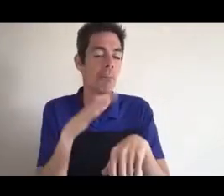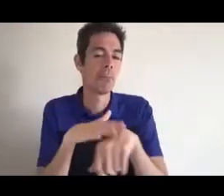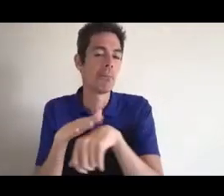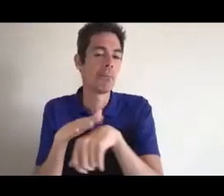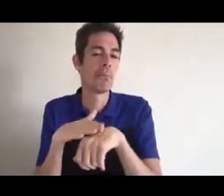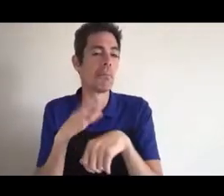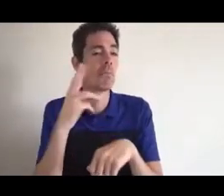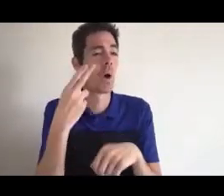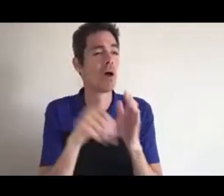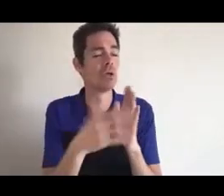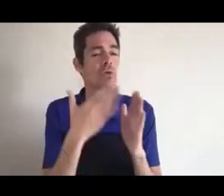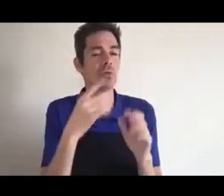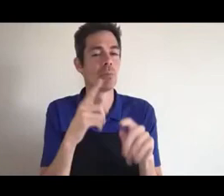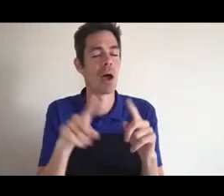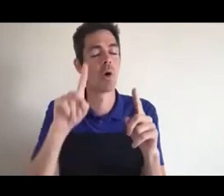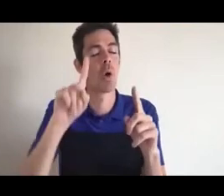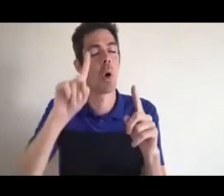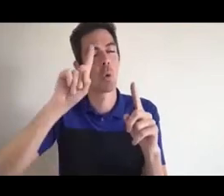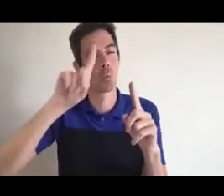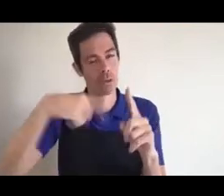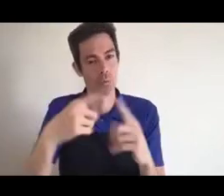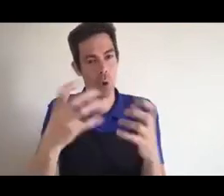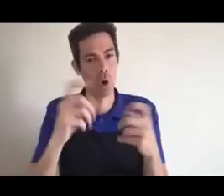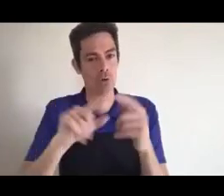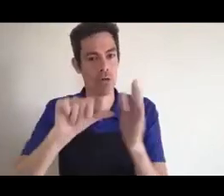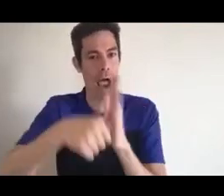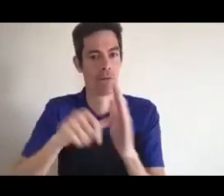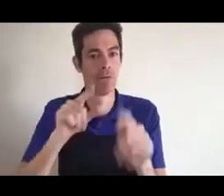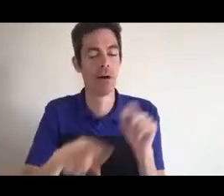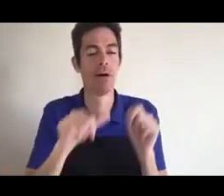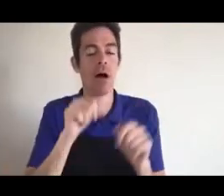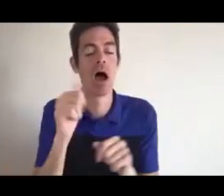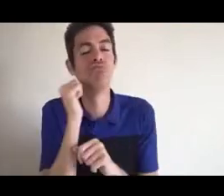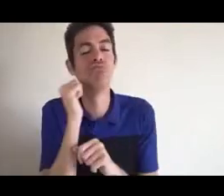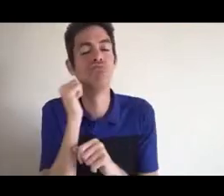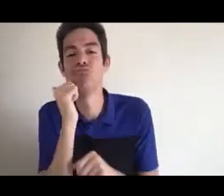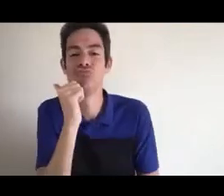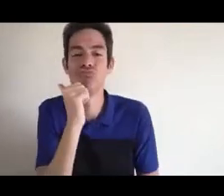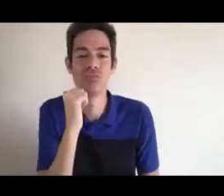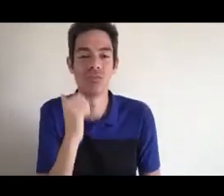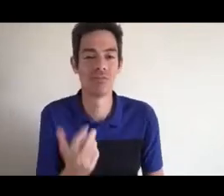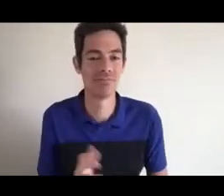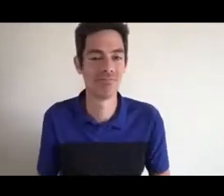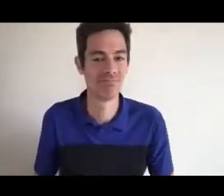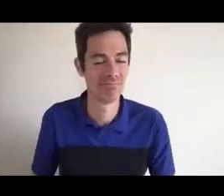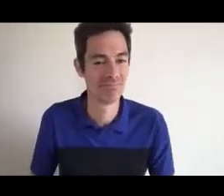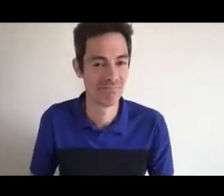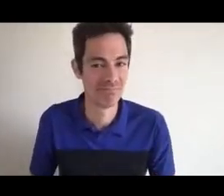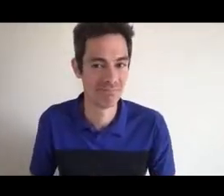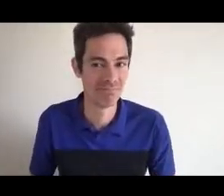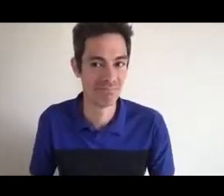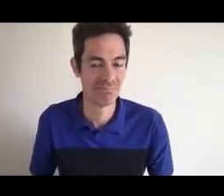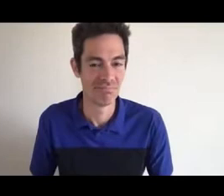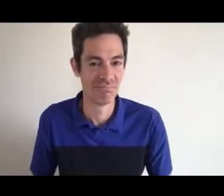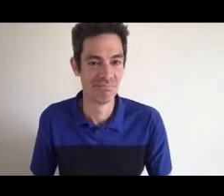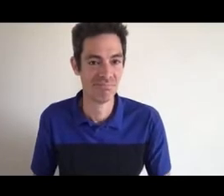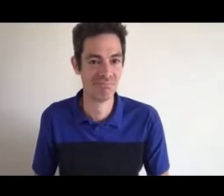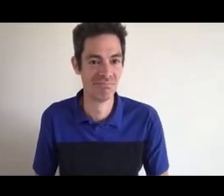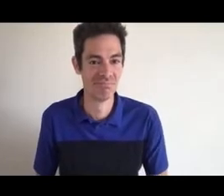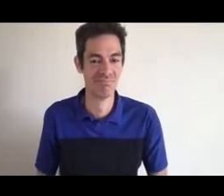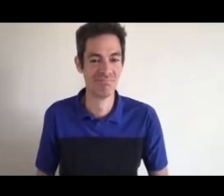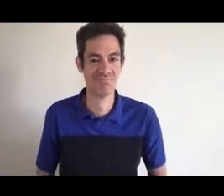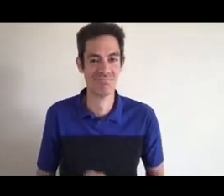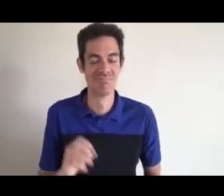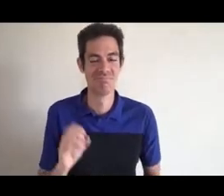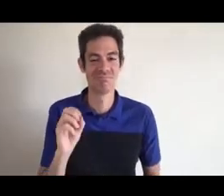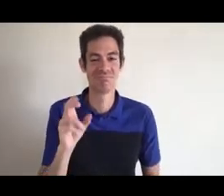students it is overused. So I just want to caution that the WH is emphasis is great, but try not to